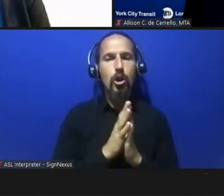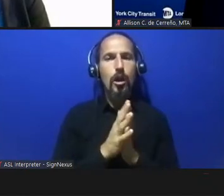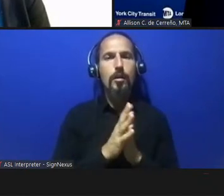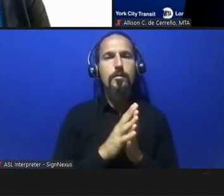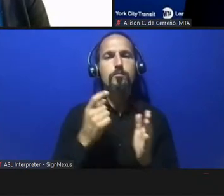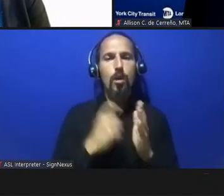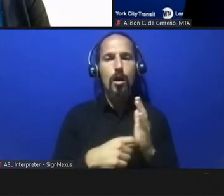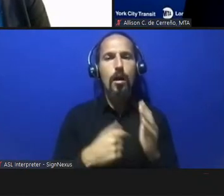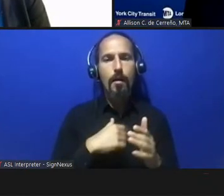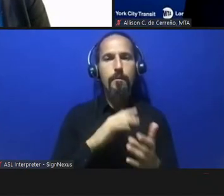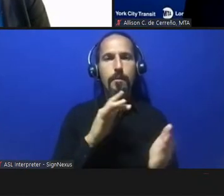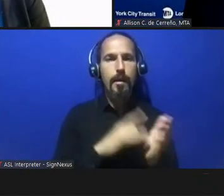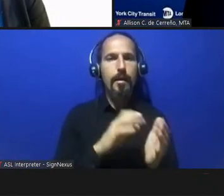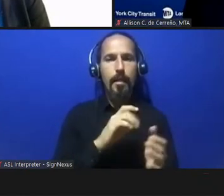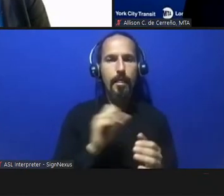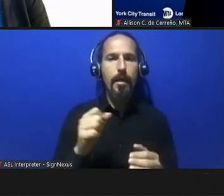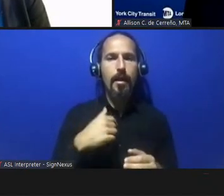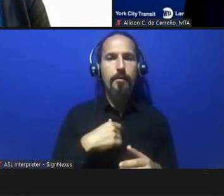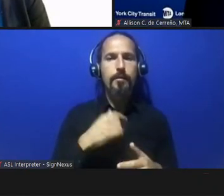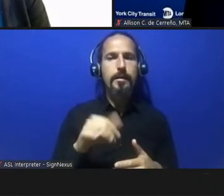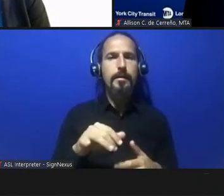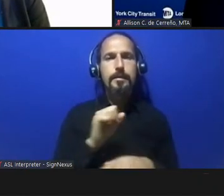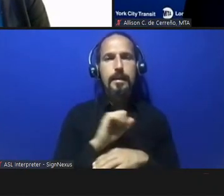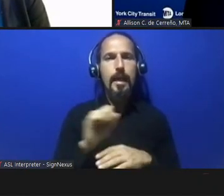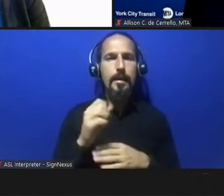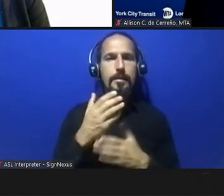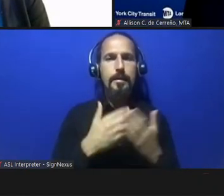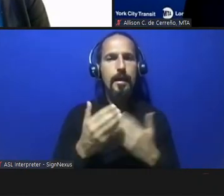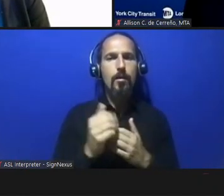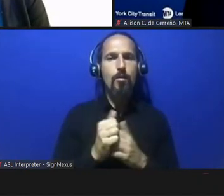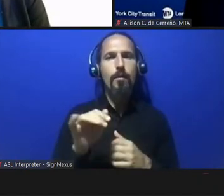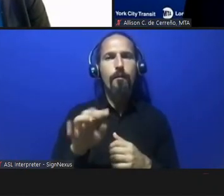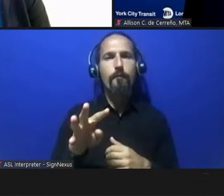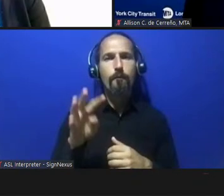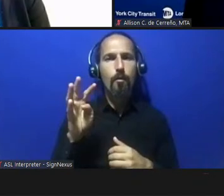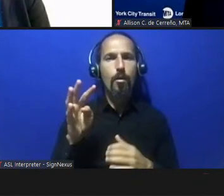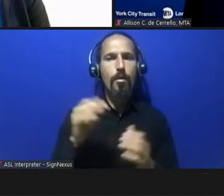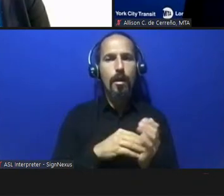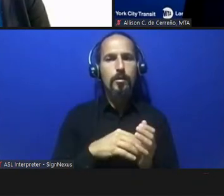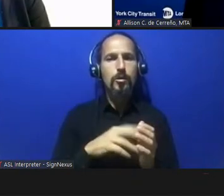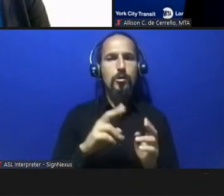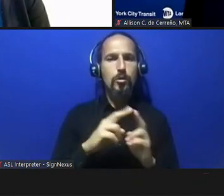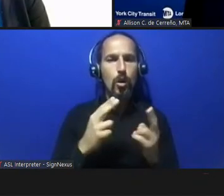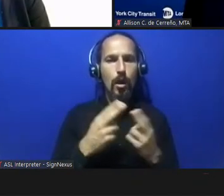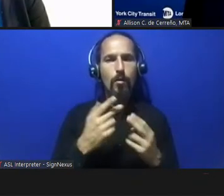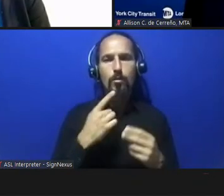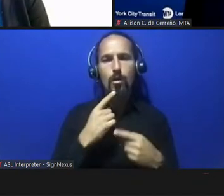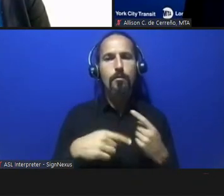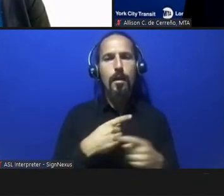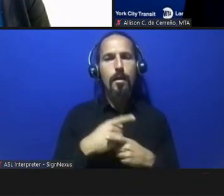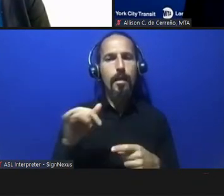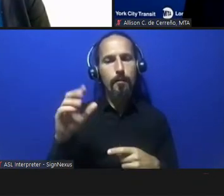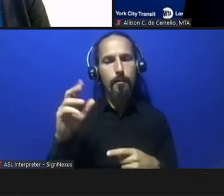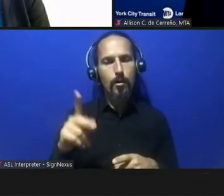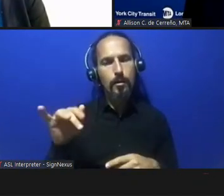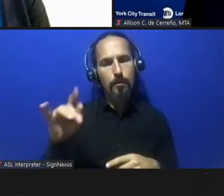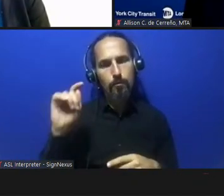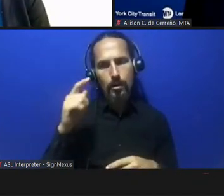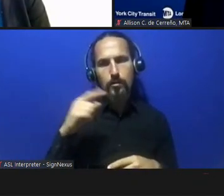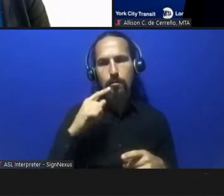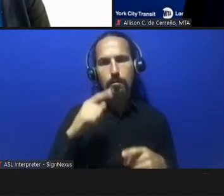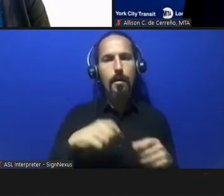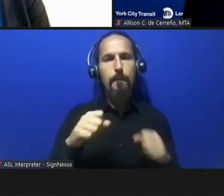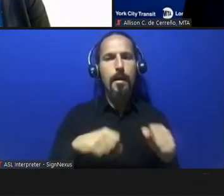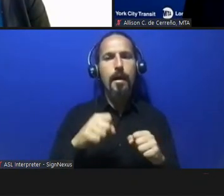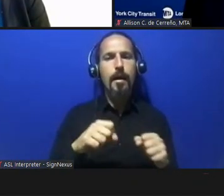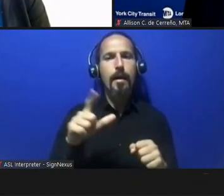class new yorker i'm a stagehand with a 4 000 member union uh i just wanted to talk about the guy in the bronx who said about a bike lane on the